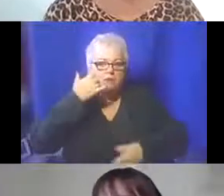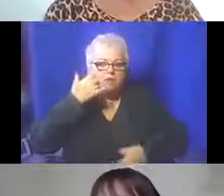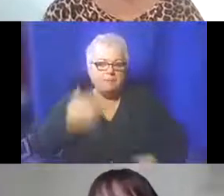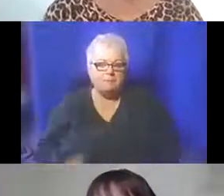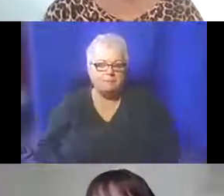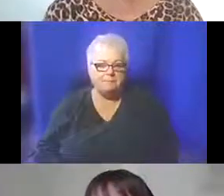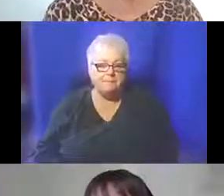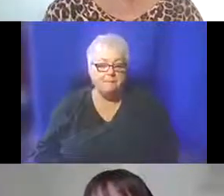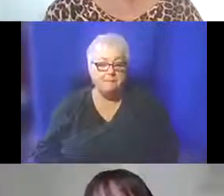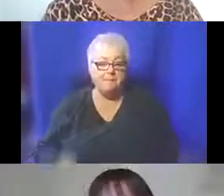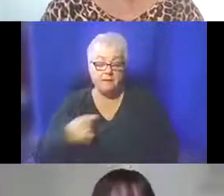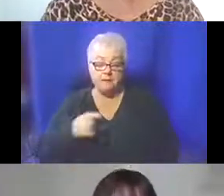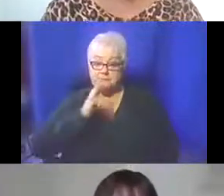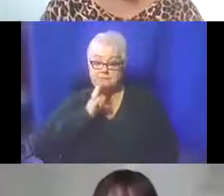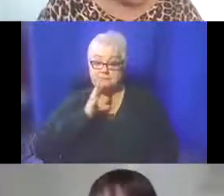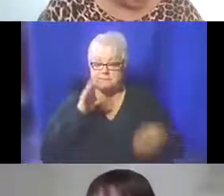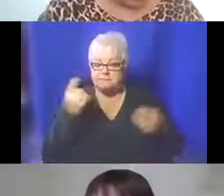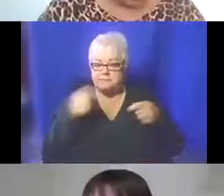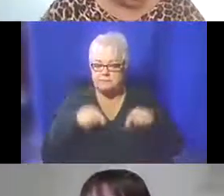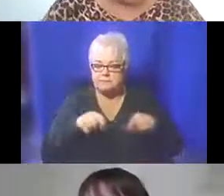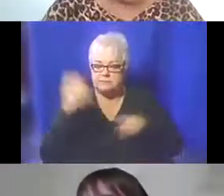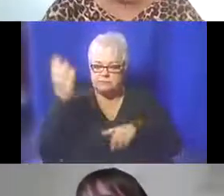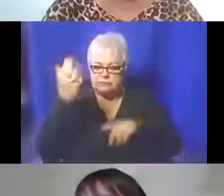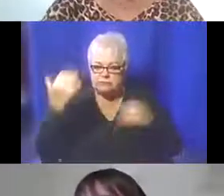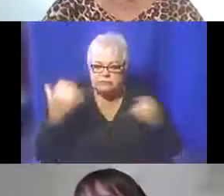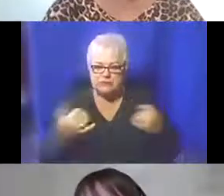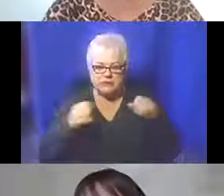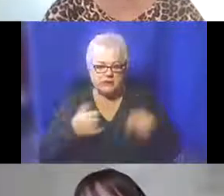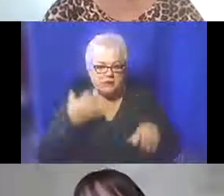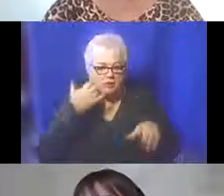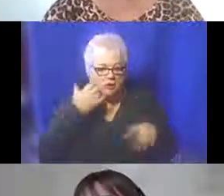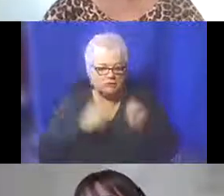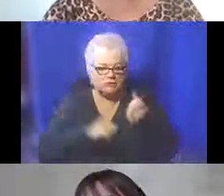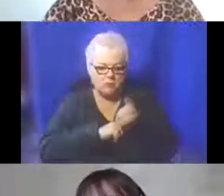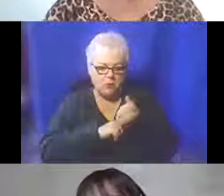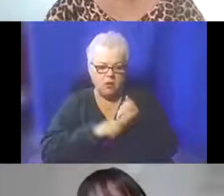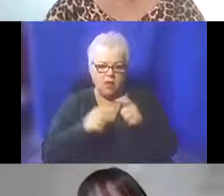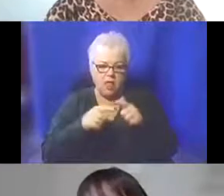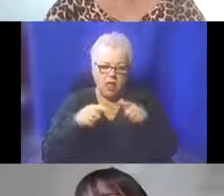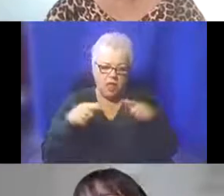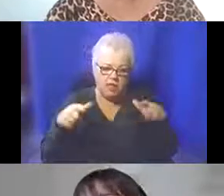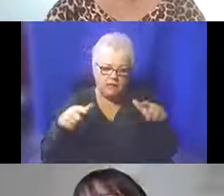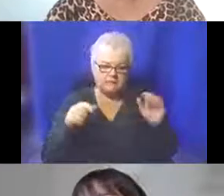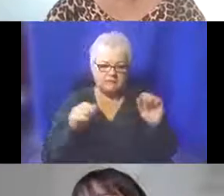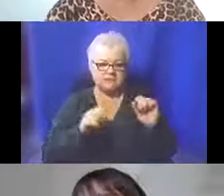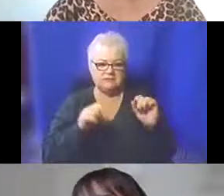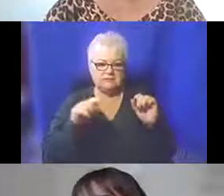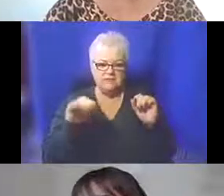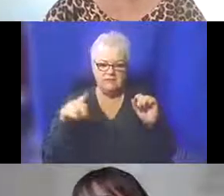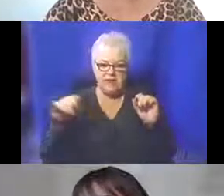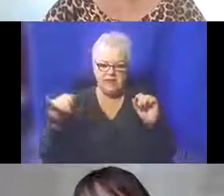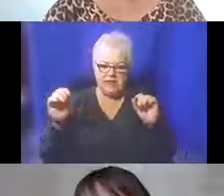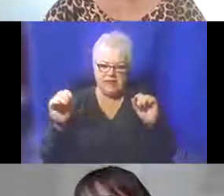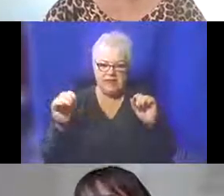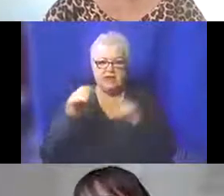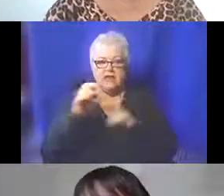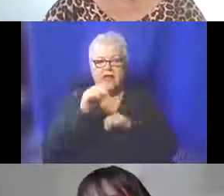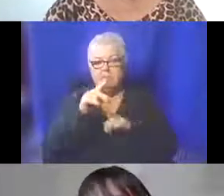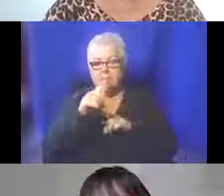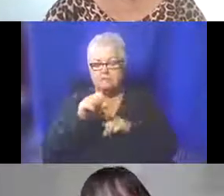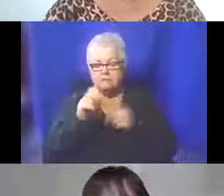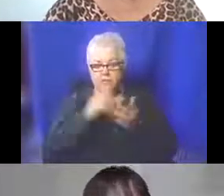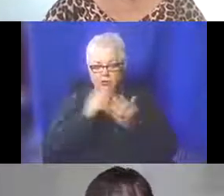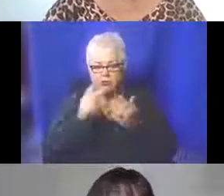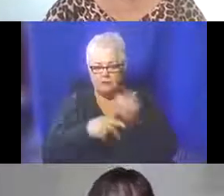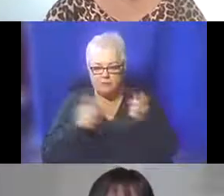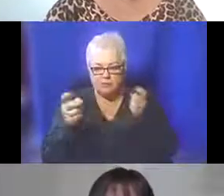If you'd like to speak to someone during the presentation today, you can call our support line to be connected with Stephanie, who is CAP's program director.